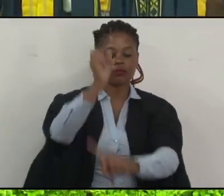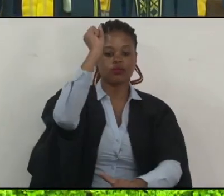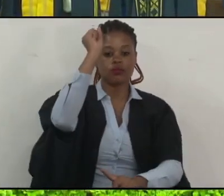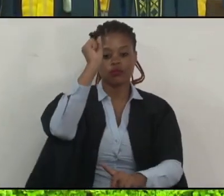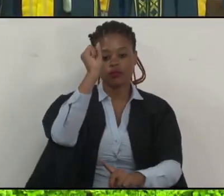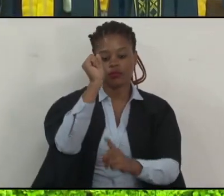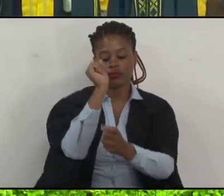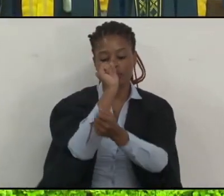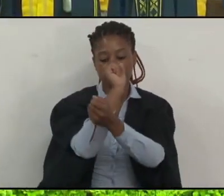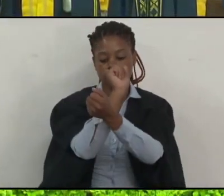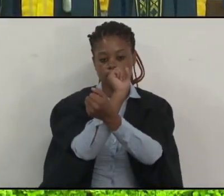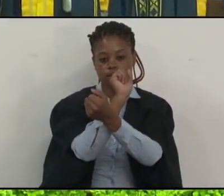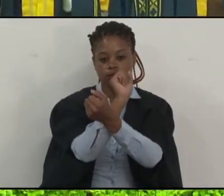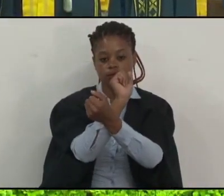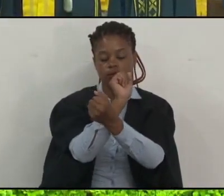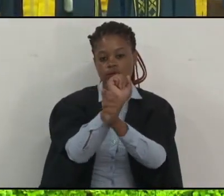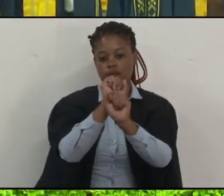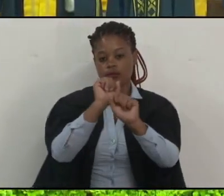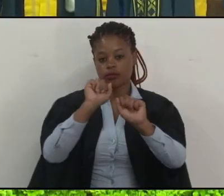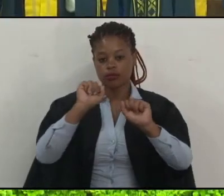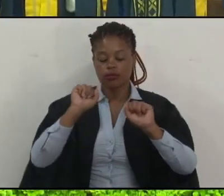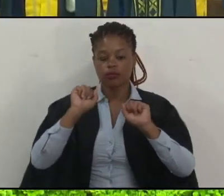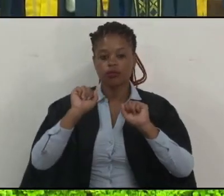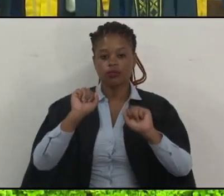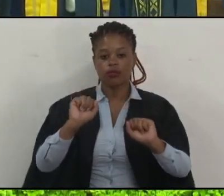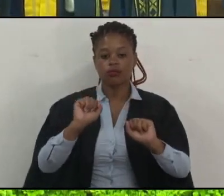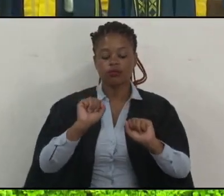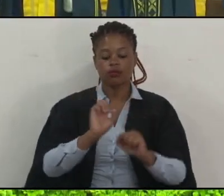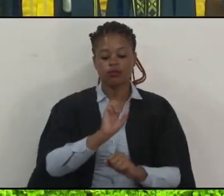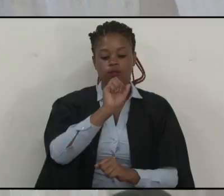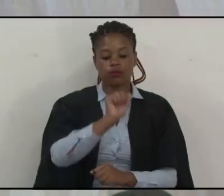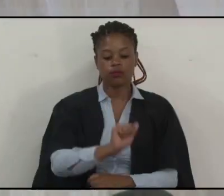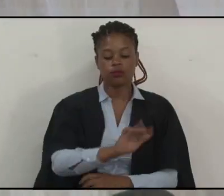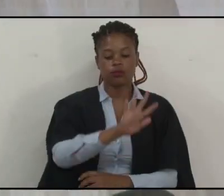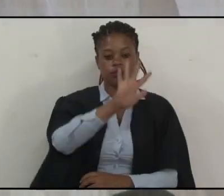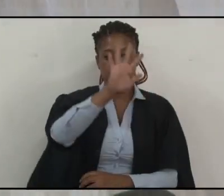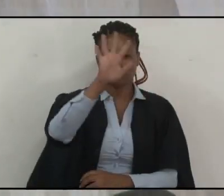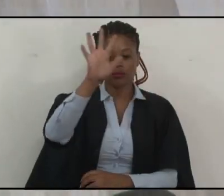us live and strike for